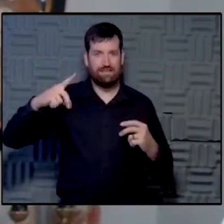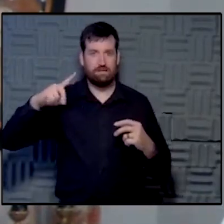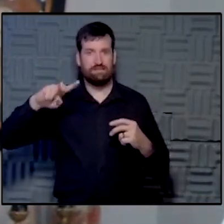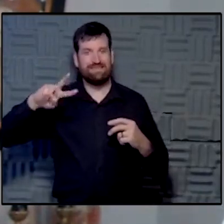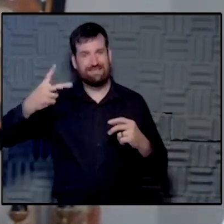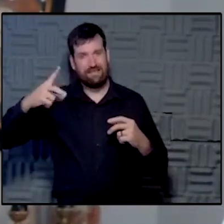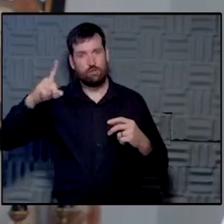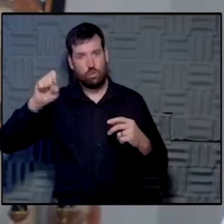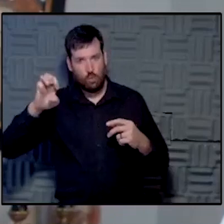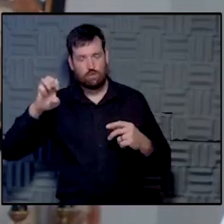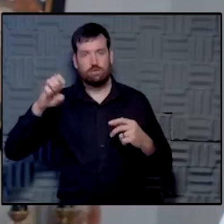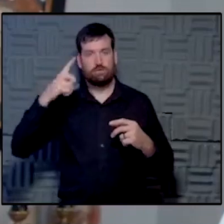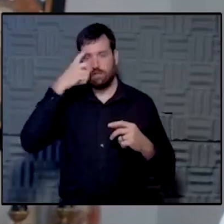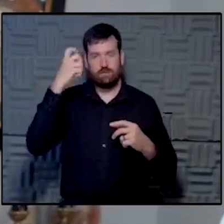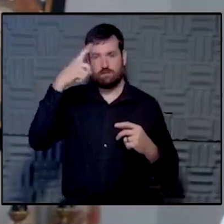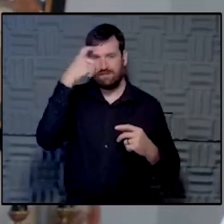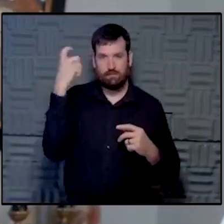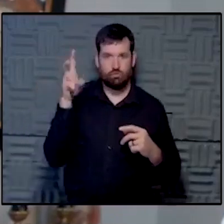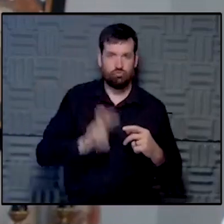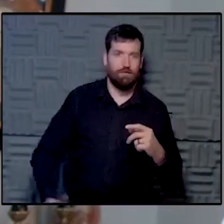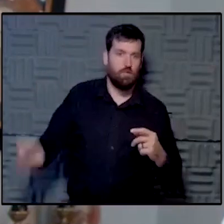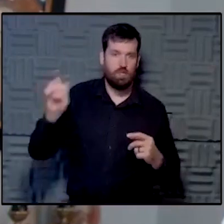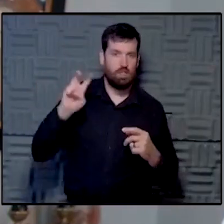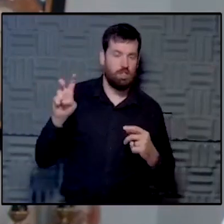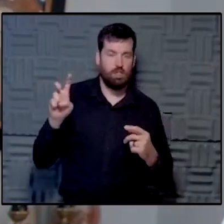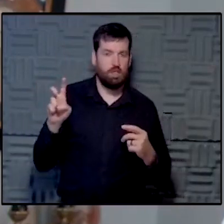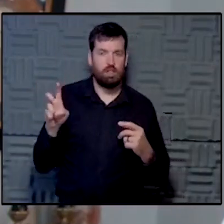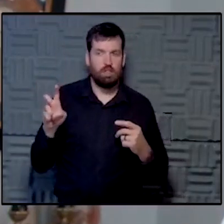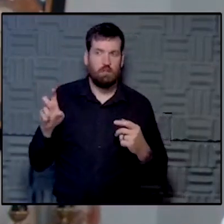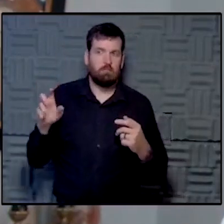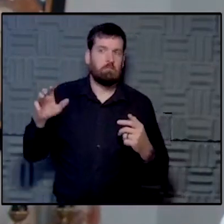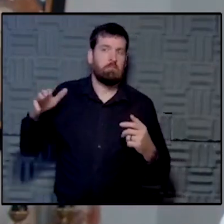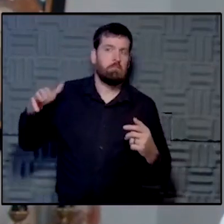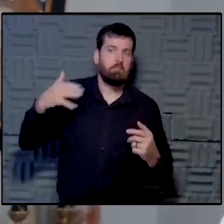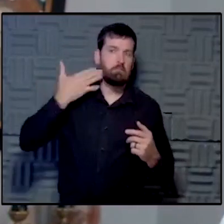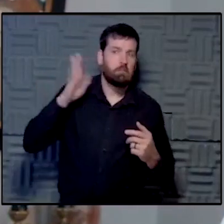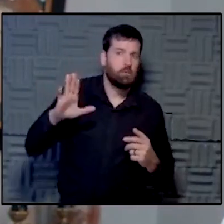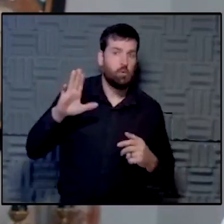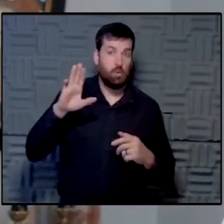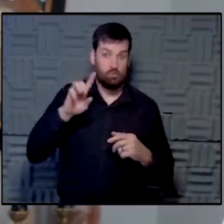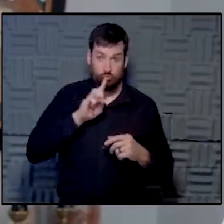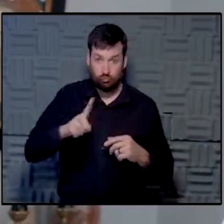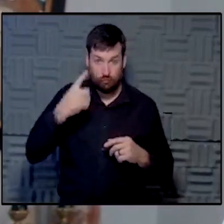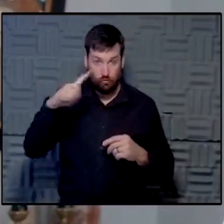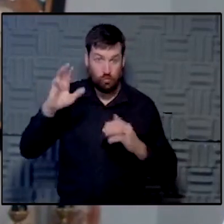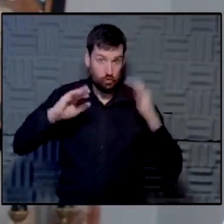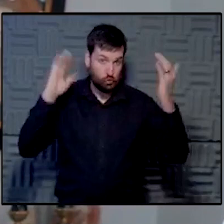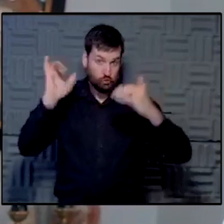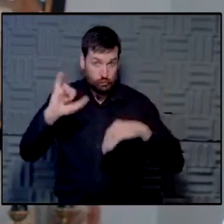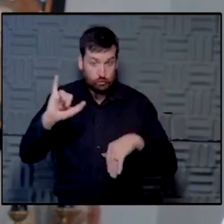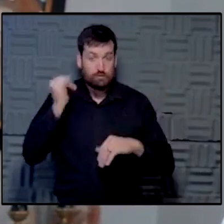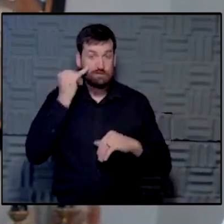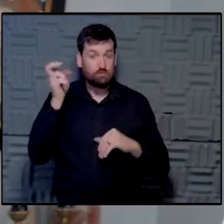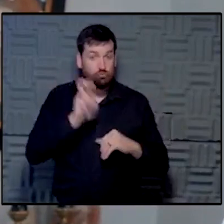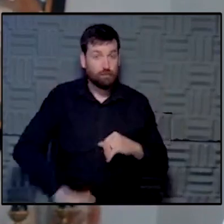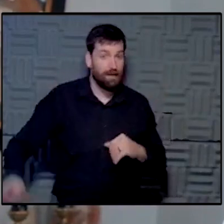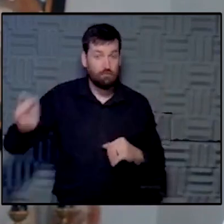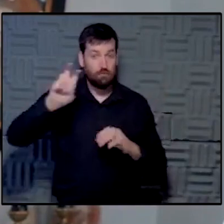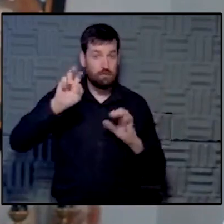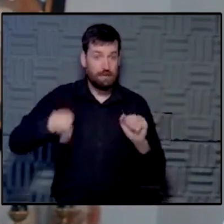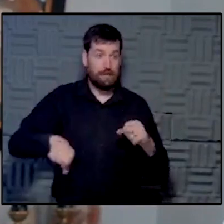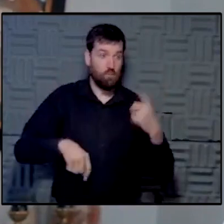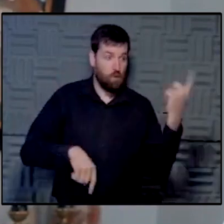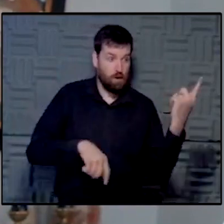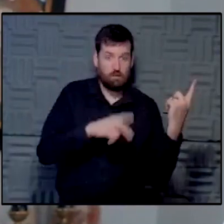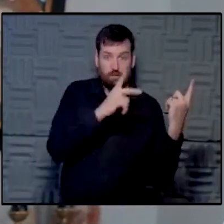different states because of summer travel now, and I wanted to see if, I hadn't heard that was the case for adults now. I wanted to see if that was also the case now if we're traveling, if we can get 1 in